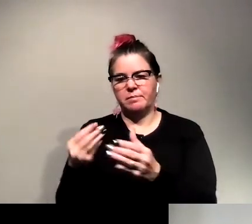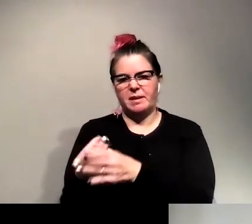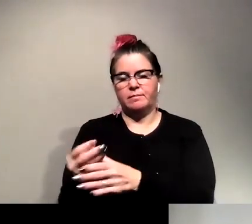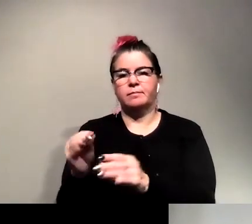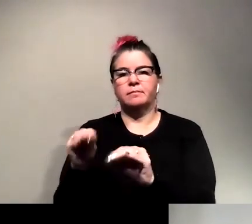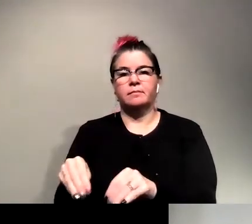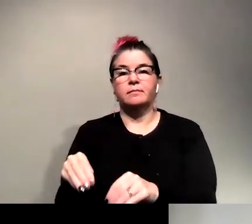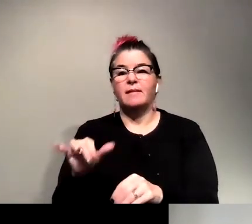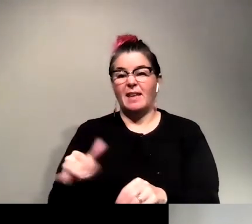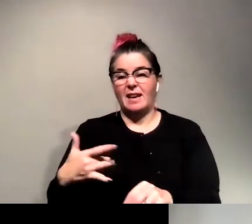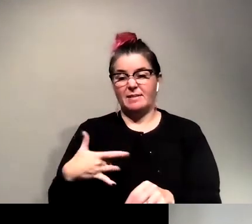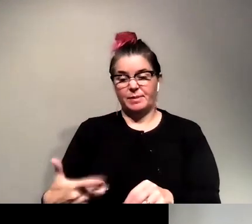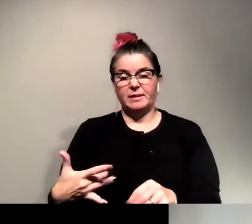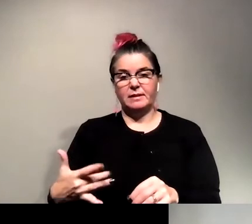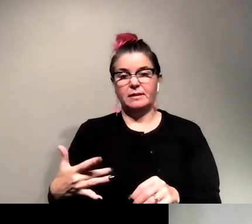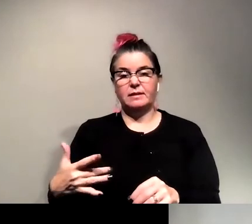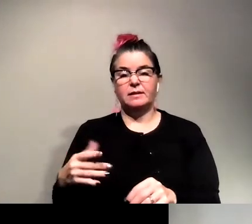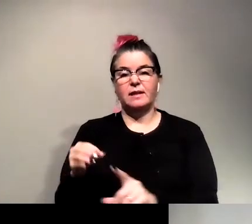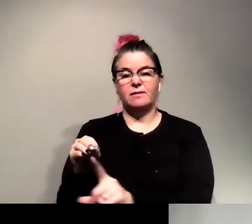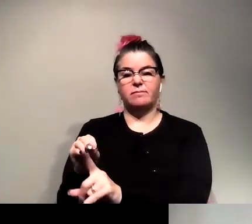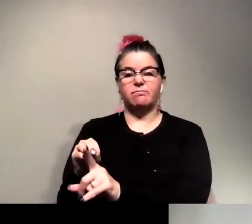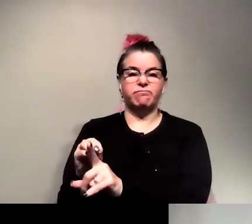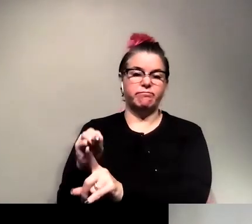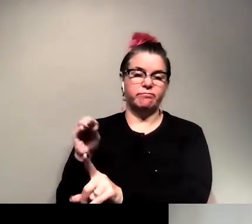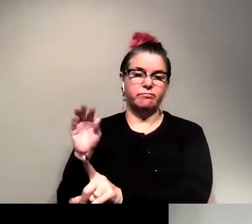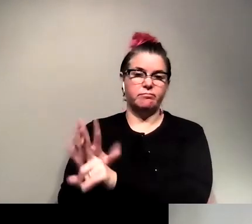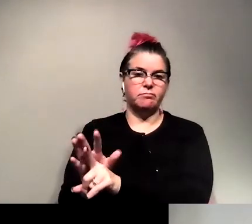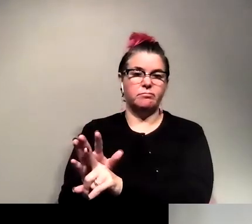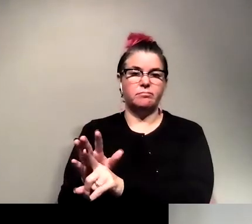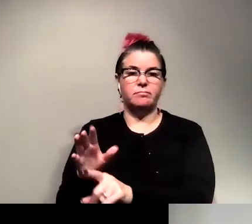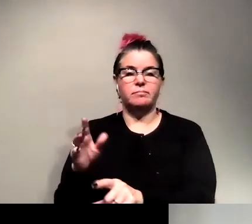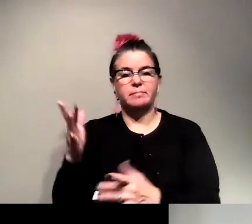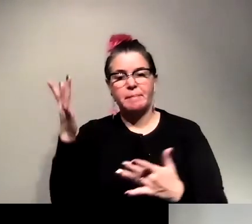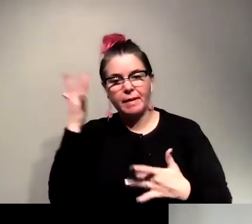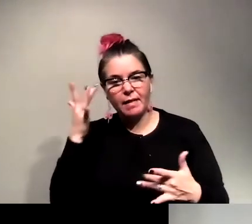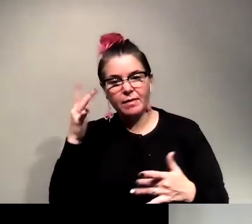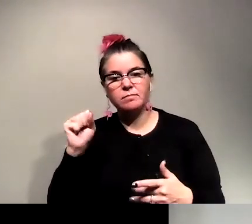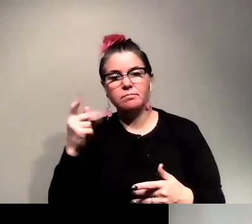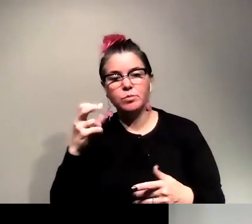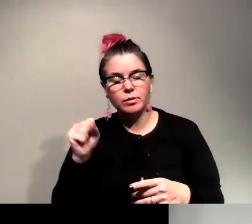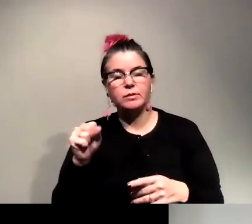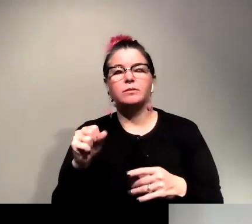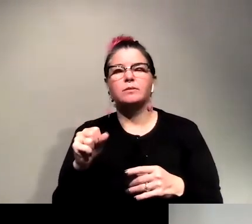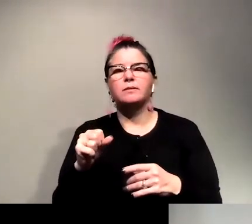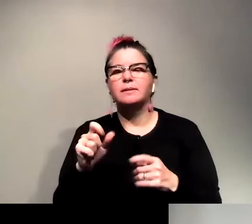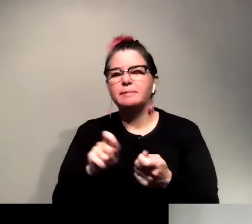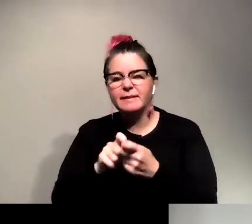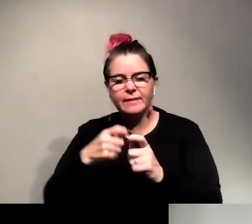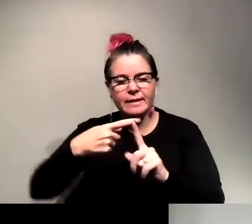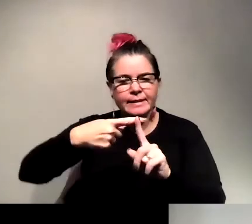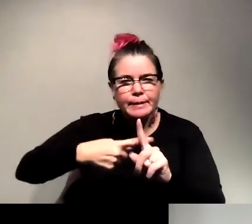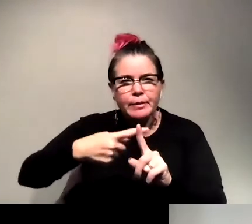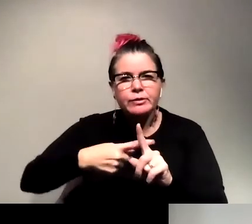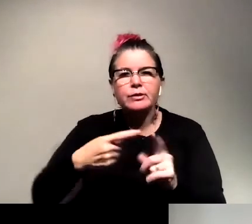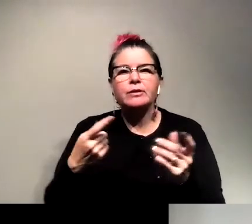kind of experiments, I'm exposing the pathogens, the spores, to some sort of temperature, or maybe